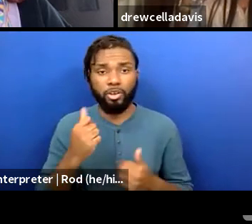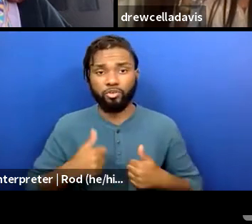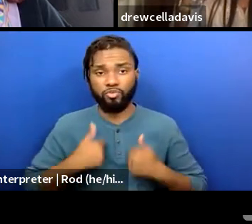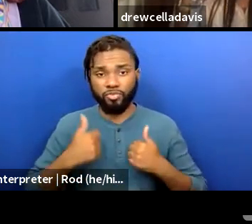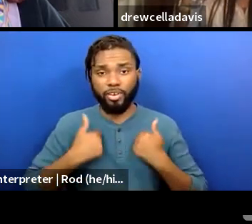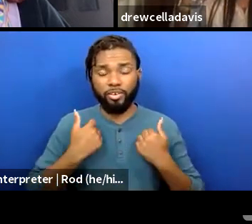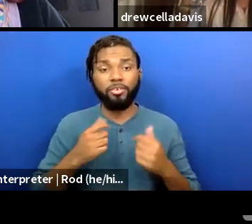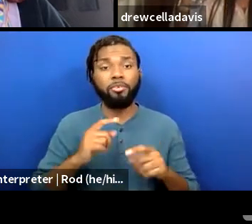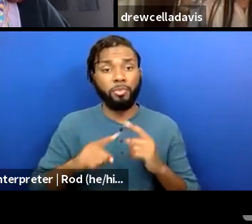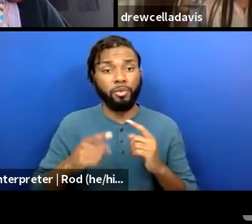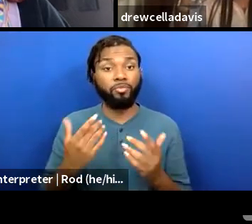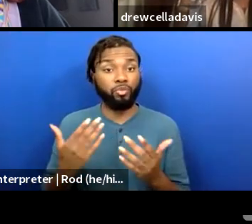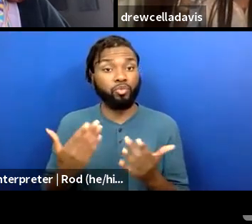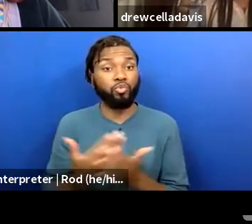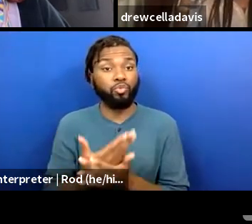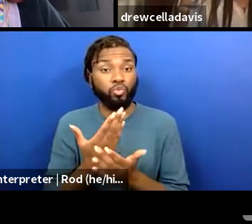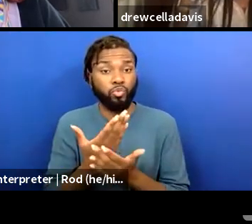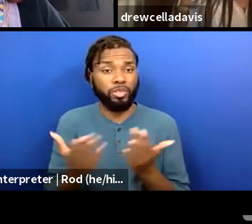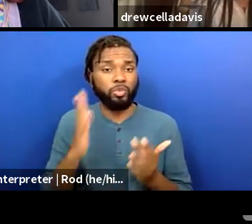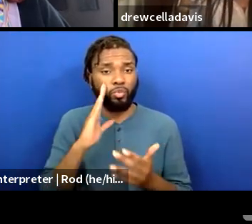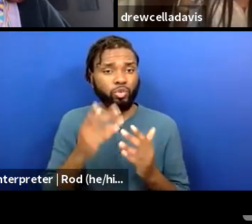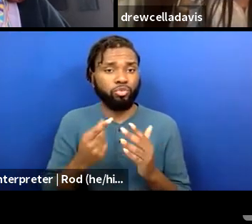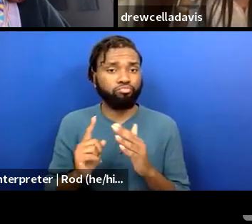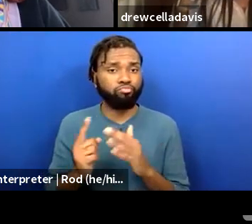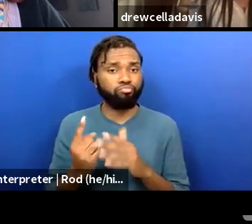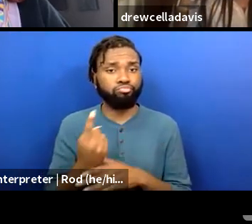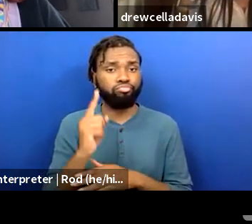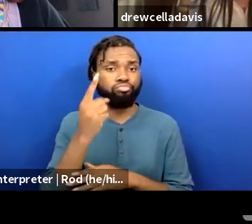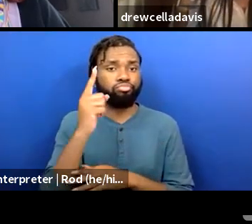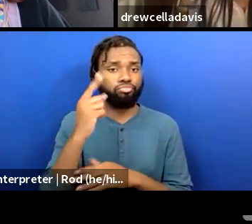new things will grow from the soil.